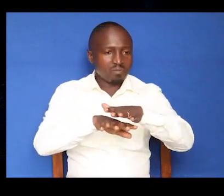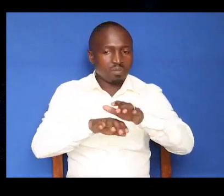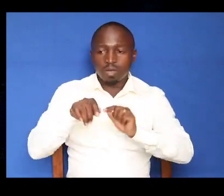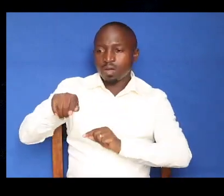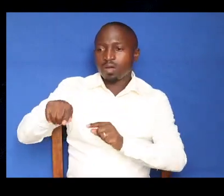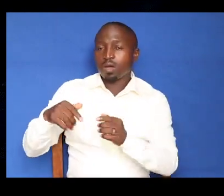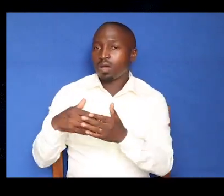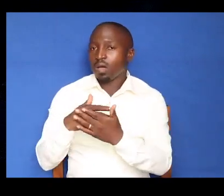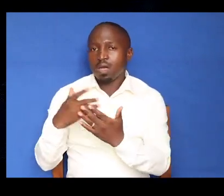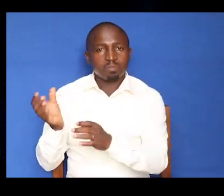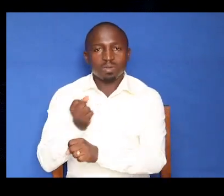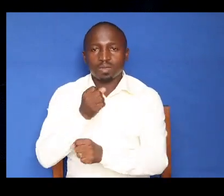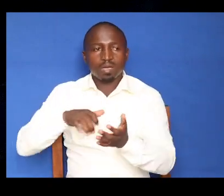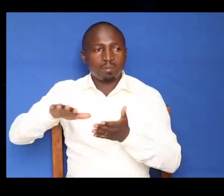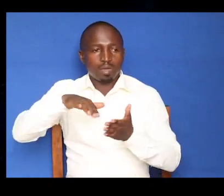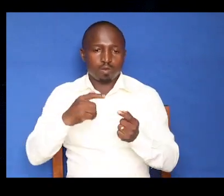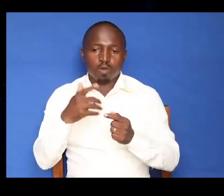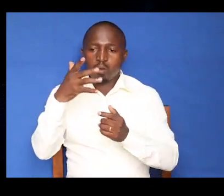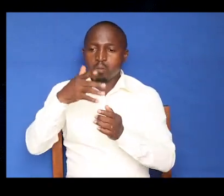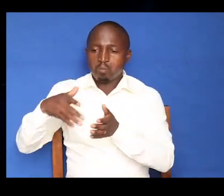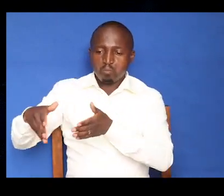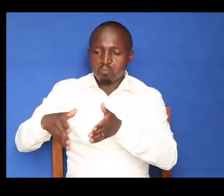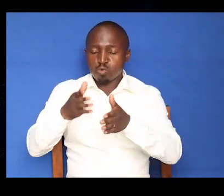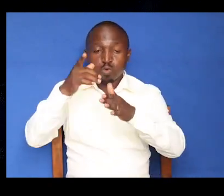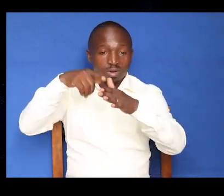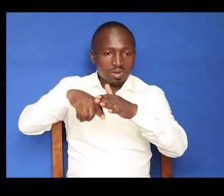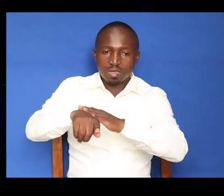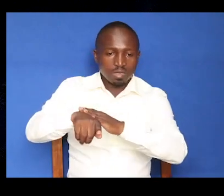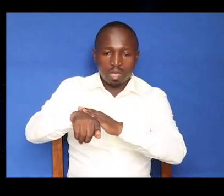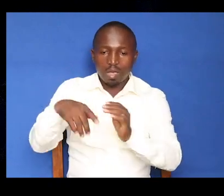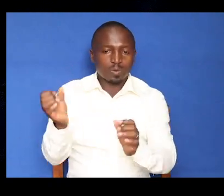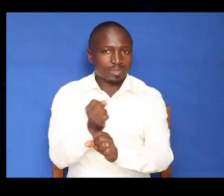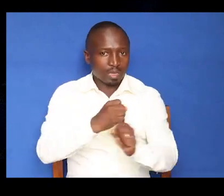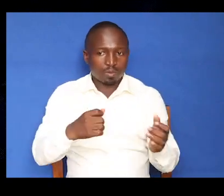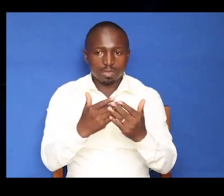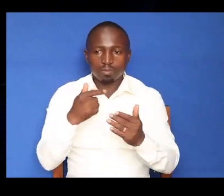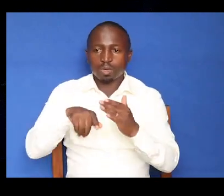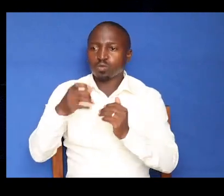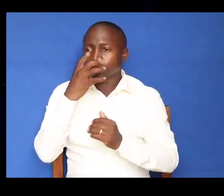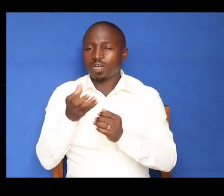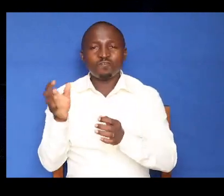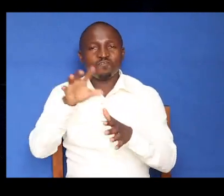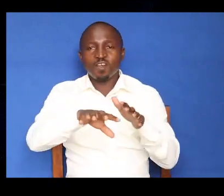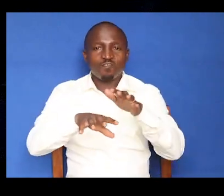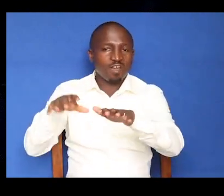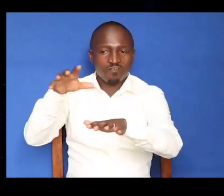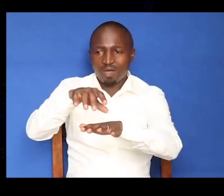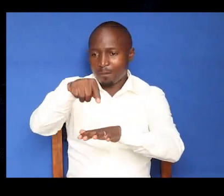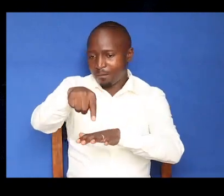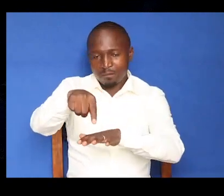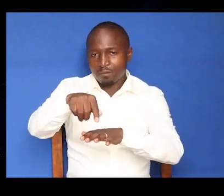this commonly not found in areas of river mouths because sediments deposited by river water